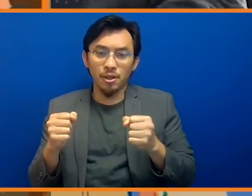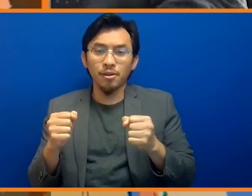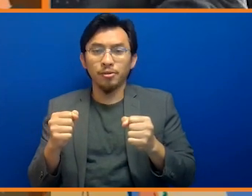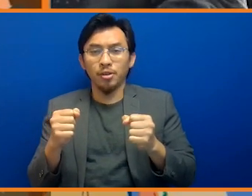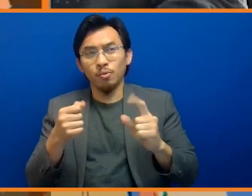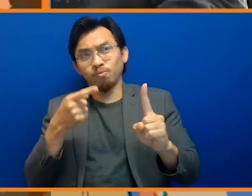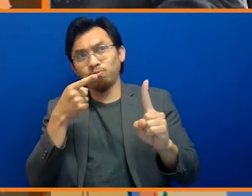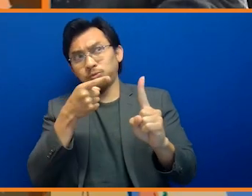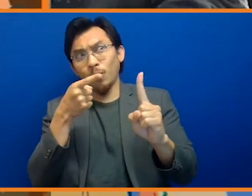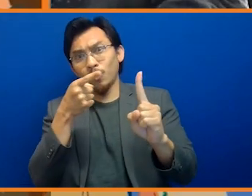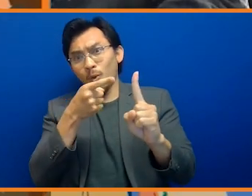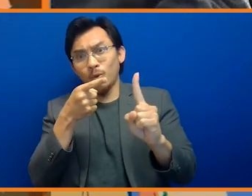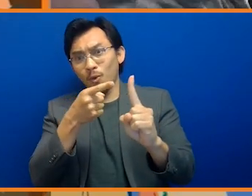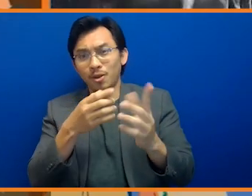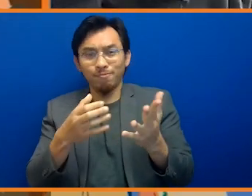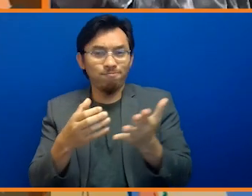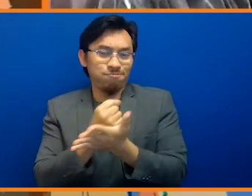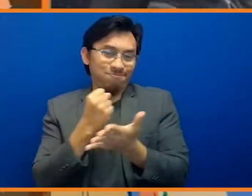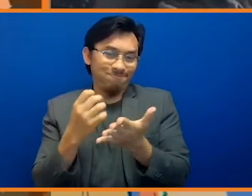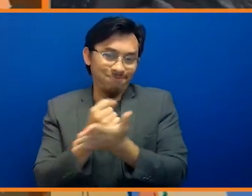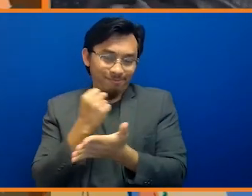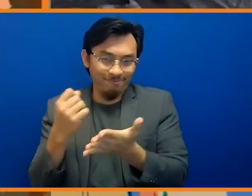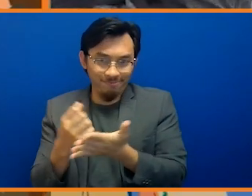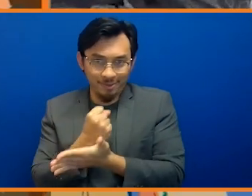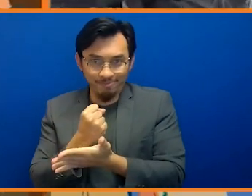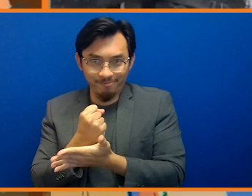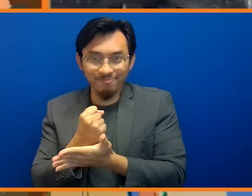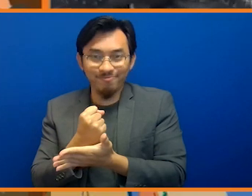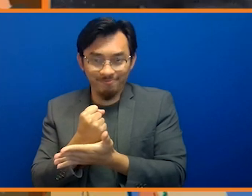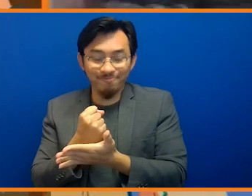reach our goal together, right? Okay.